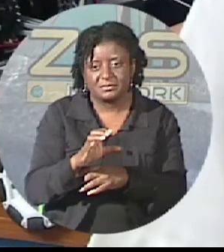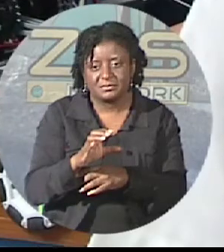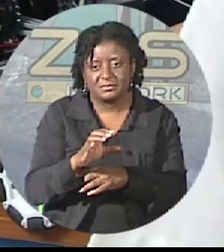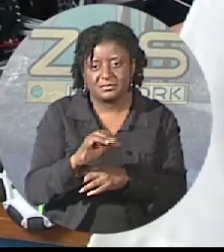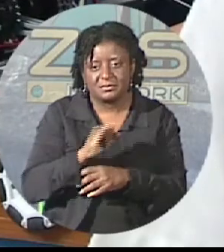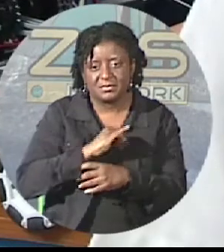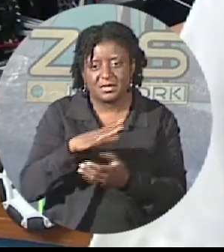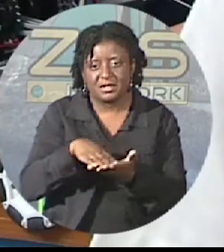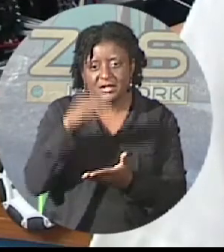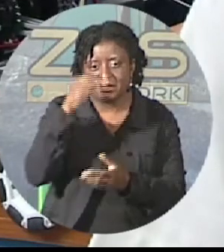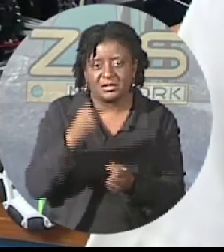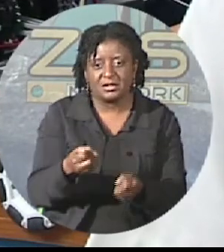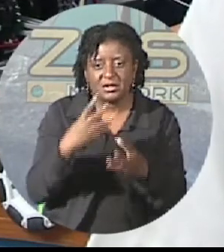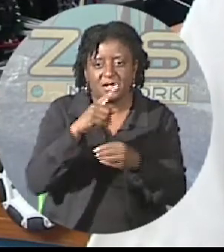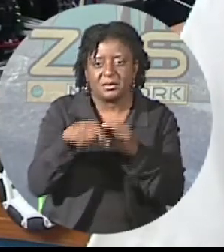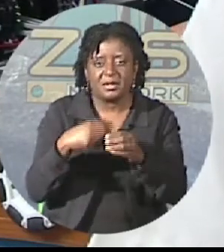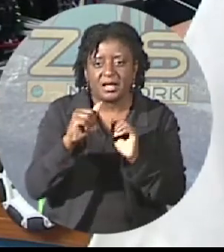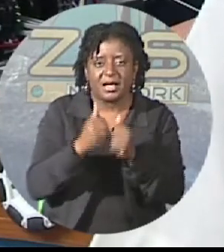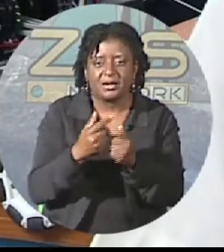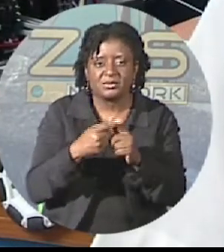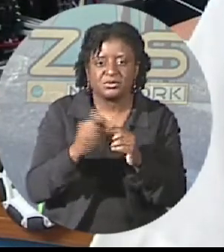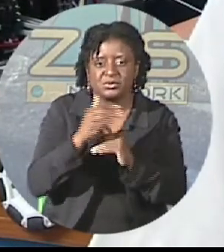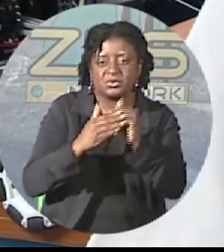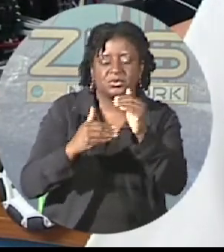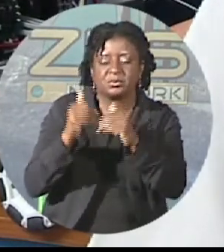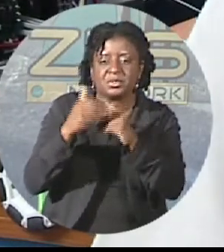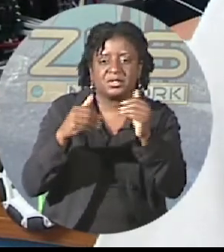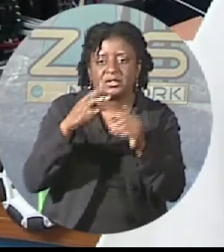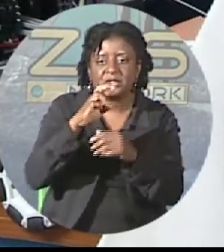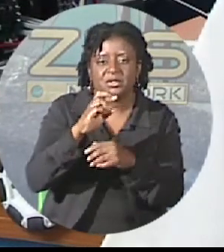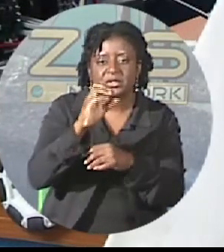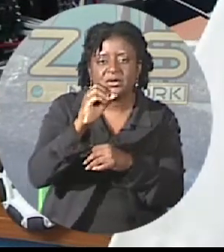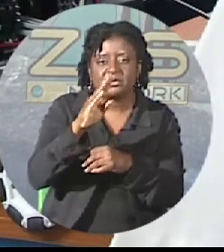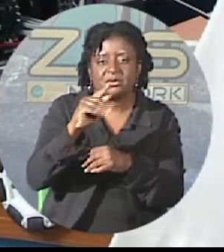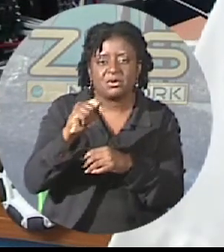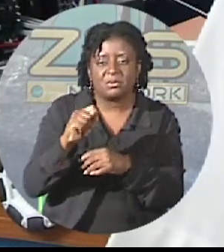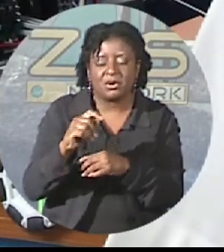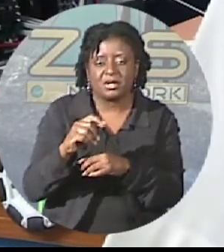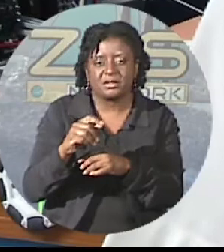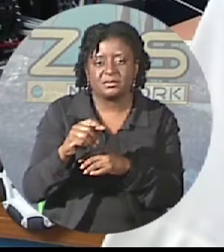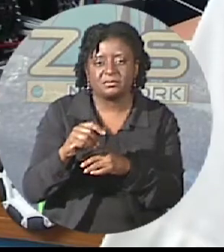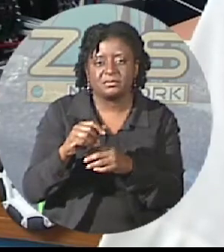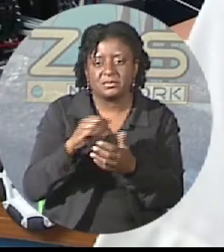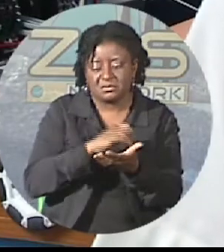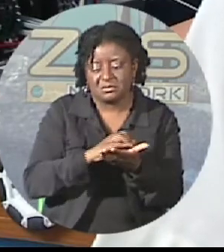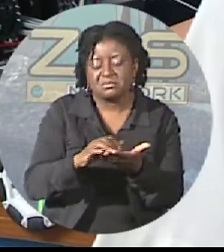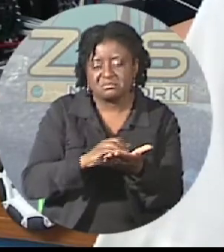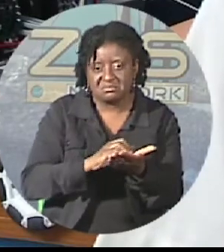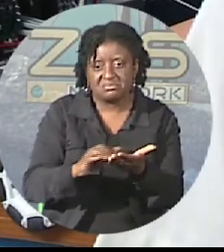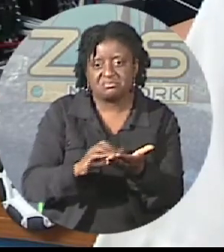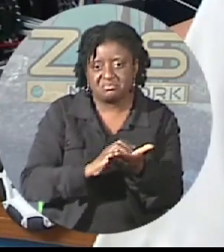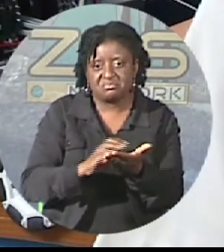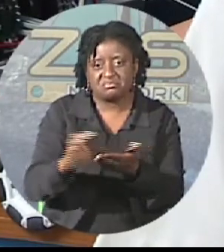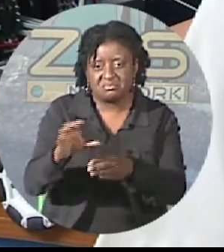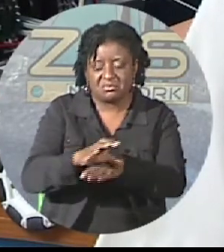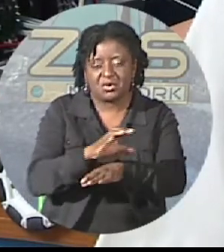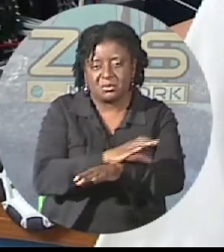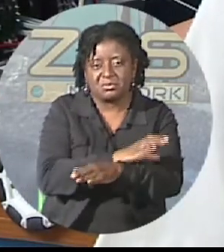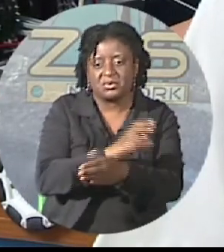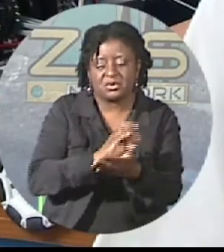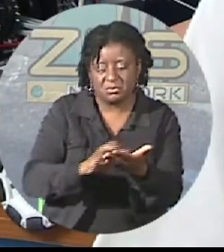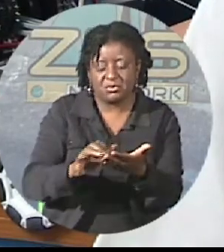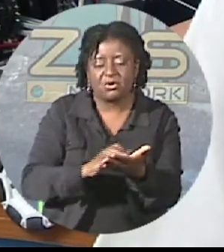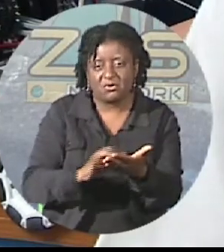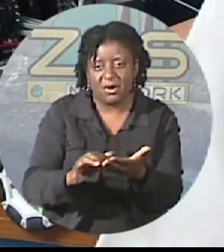how to build a robot. Programming aspect I realized was a lot more difficult, but actually building